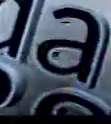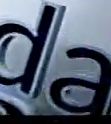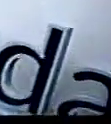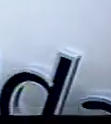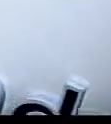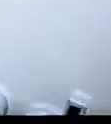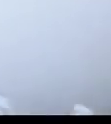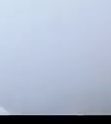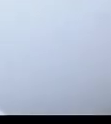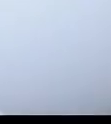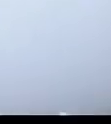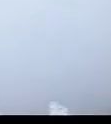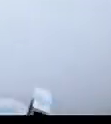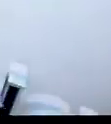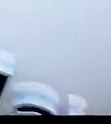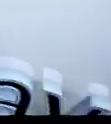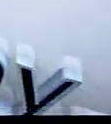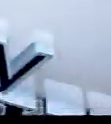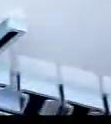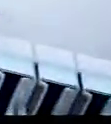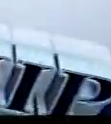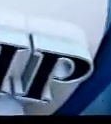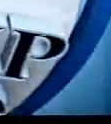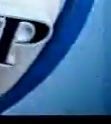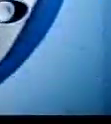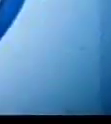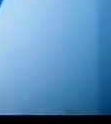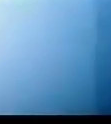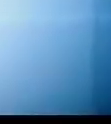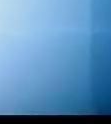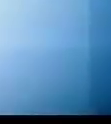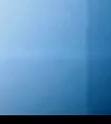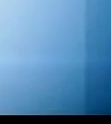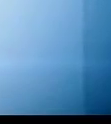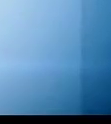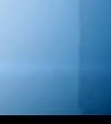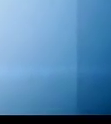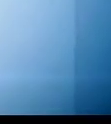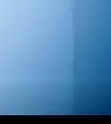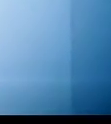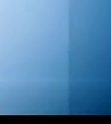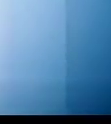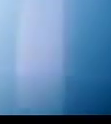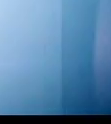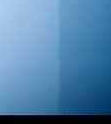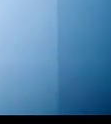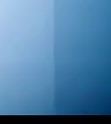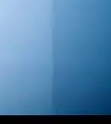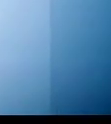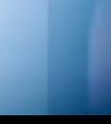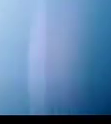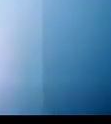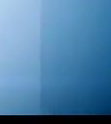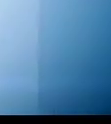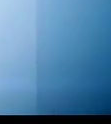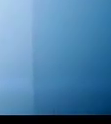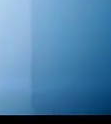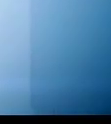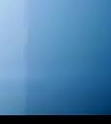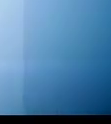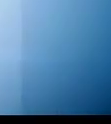And we want to go to the Lord in prayer. In Psalm 16, verse 11, it